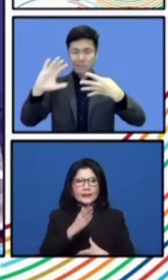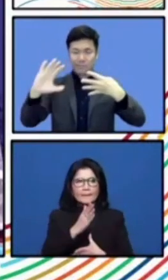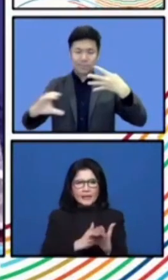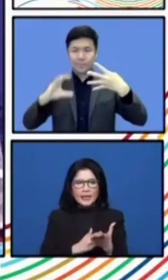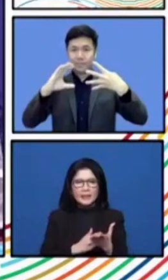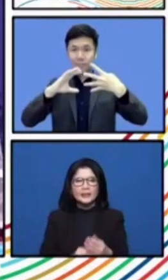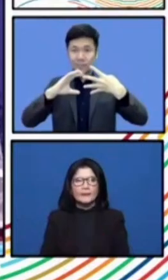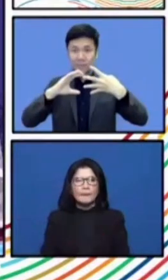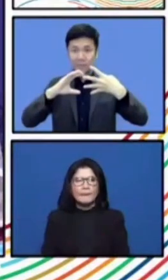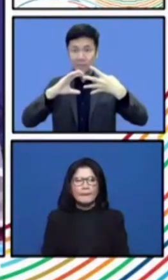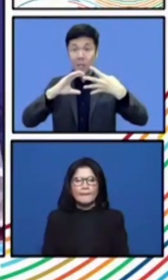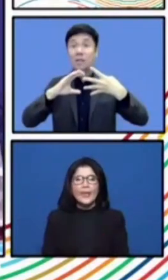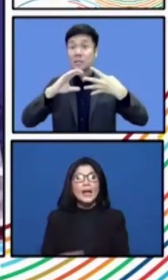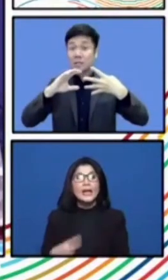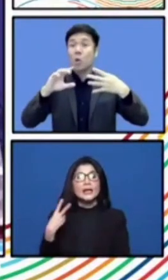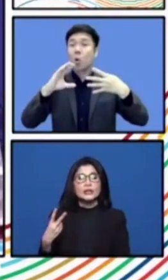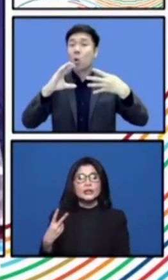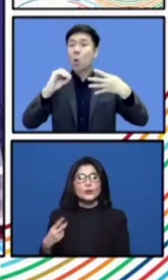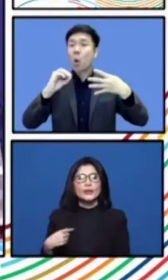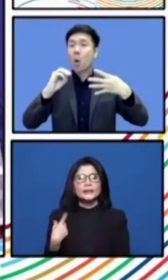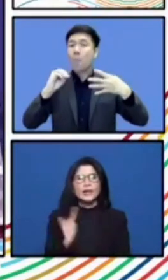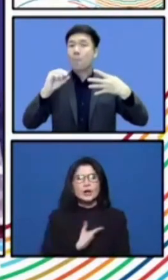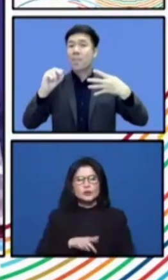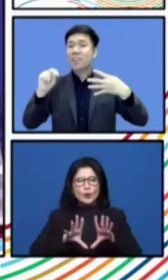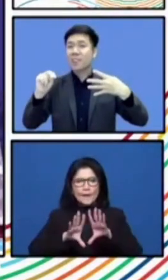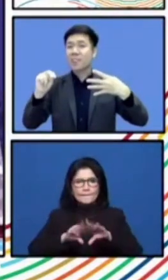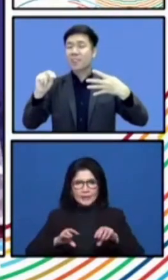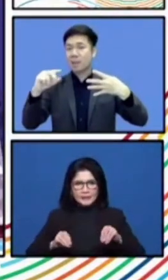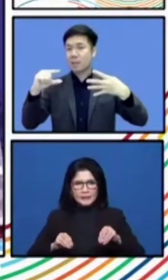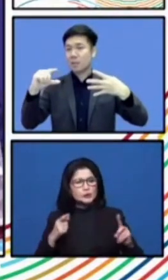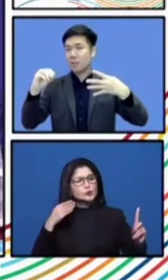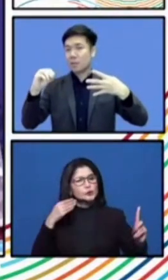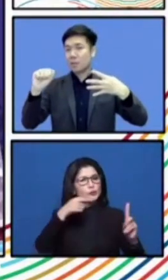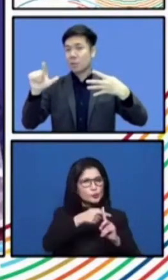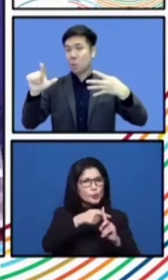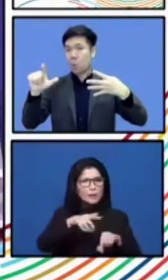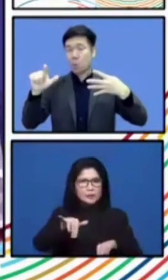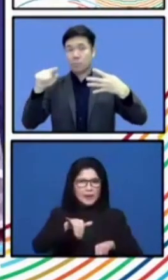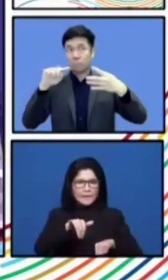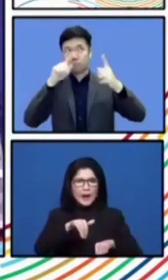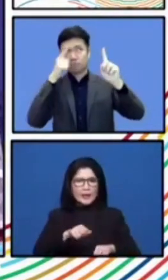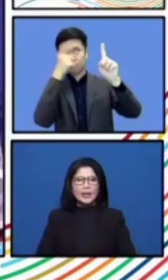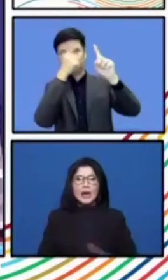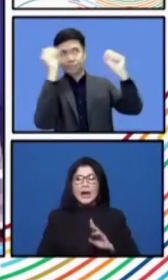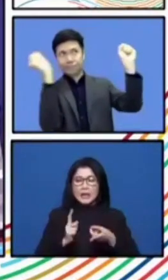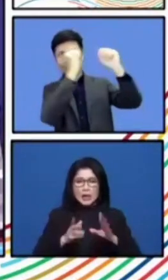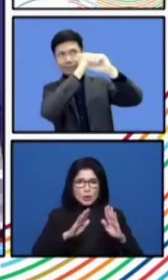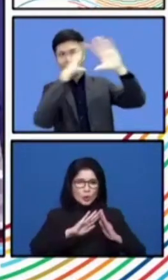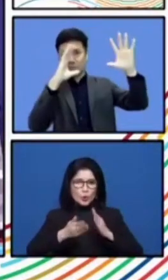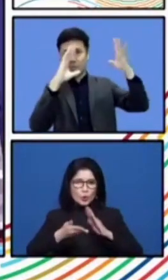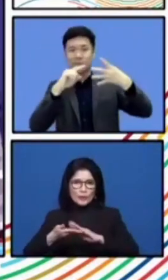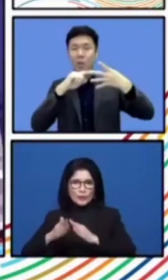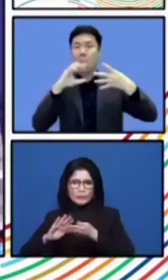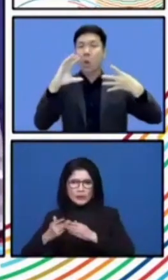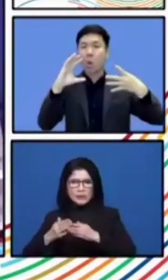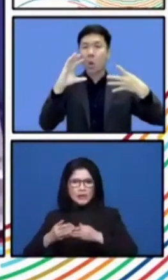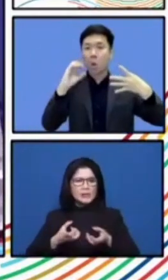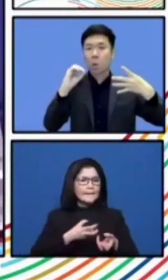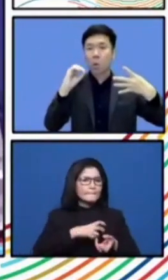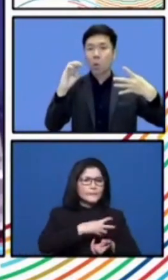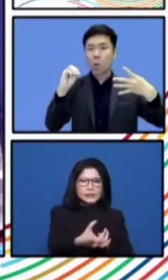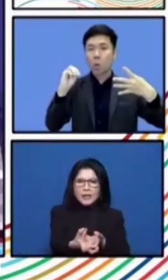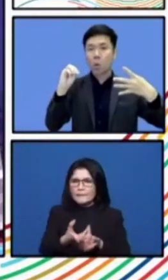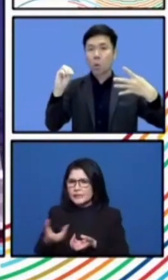goals because a community that is divided a community that's not driven by Common goals is